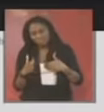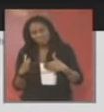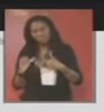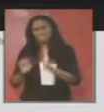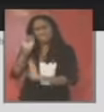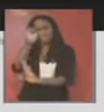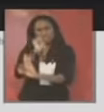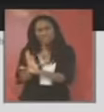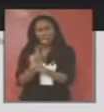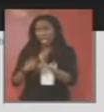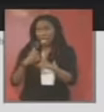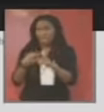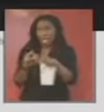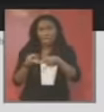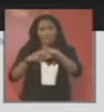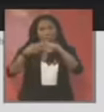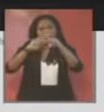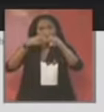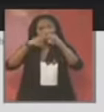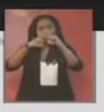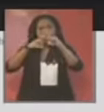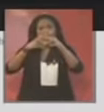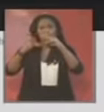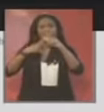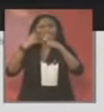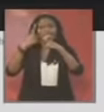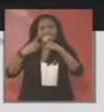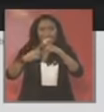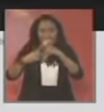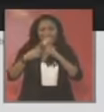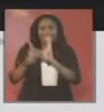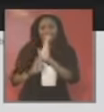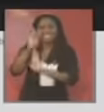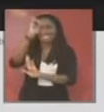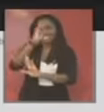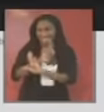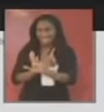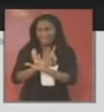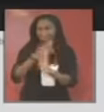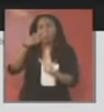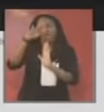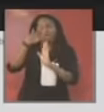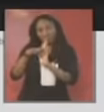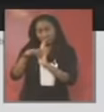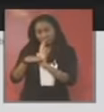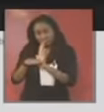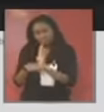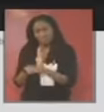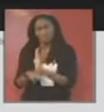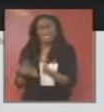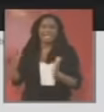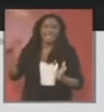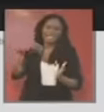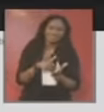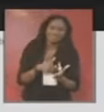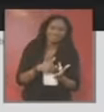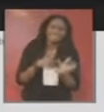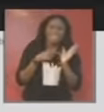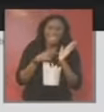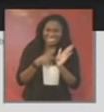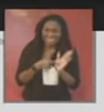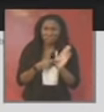increase, and then a decrease towards the end of the year, month on month, fewer cases. That's the